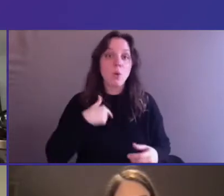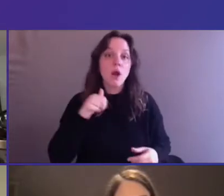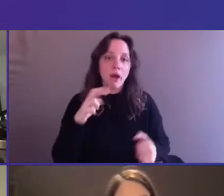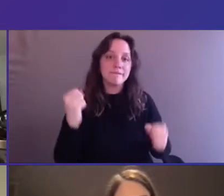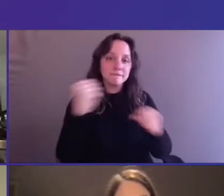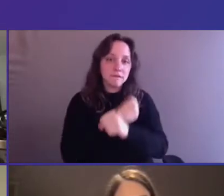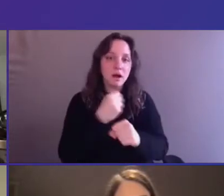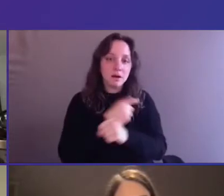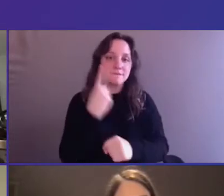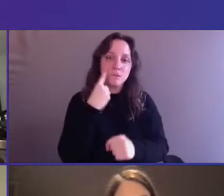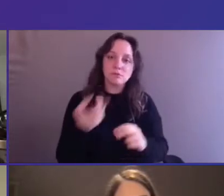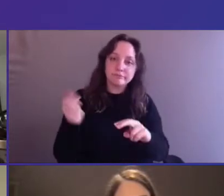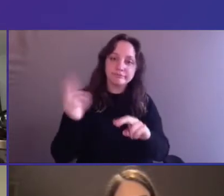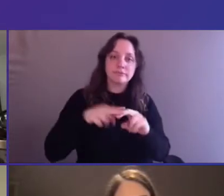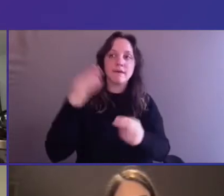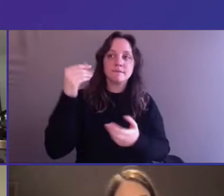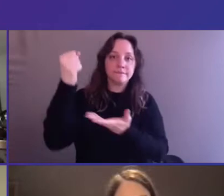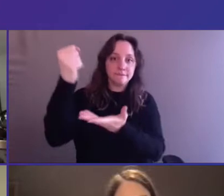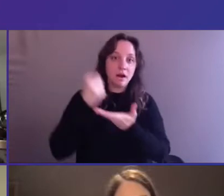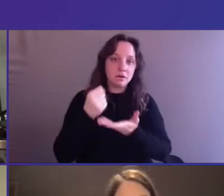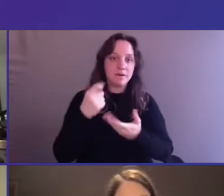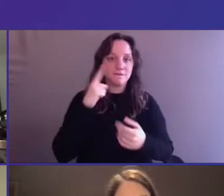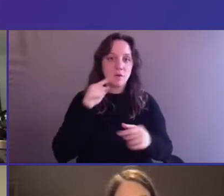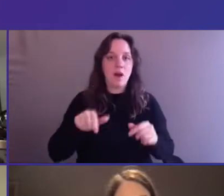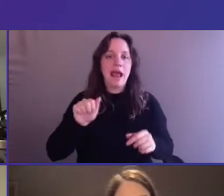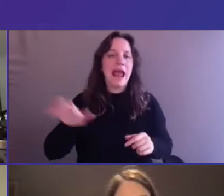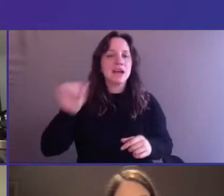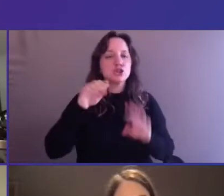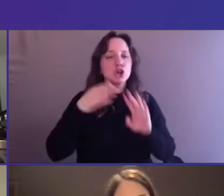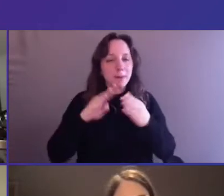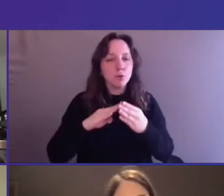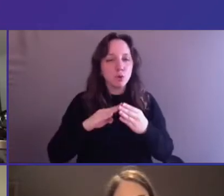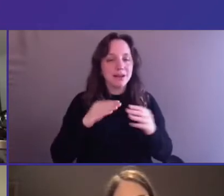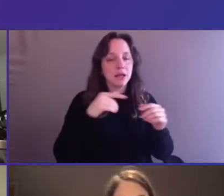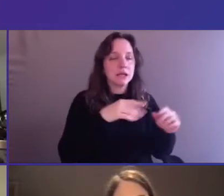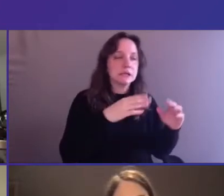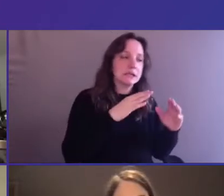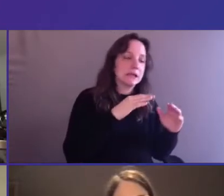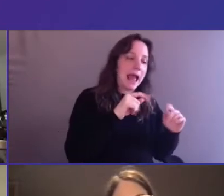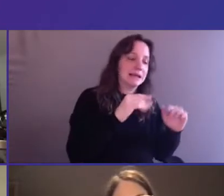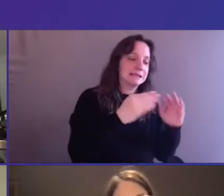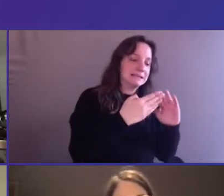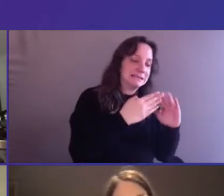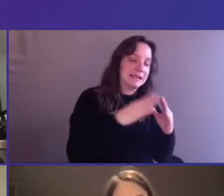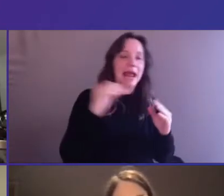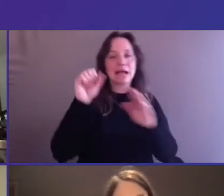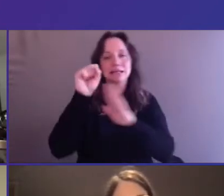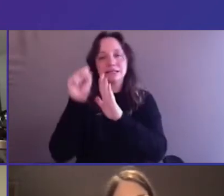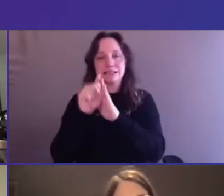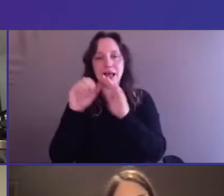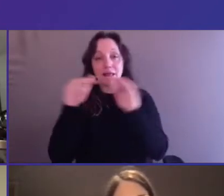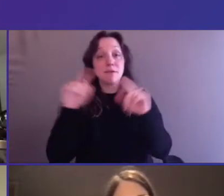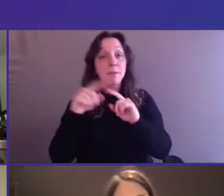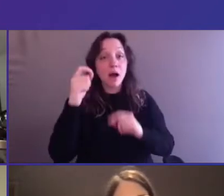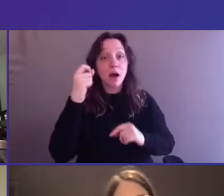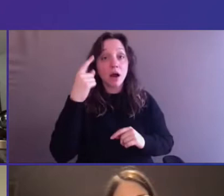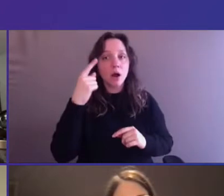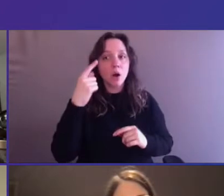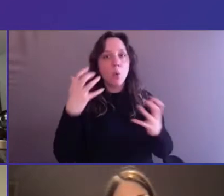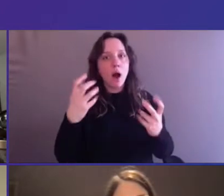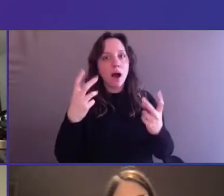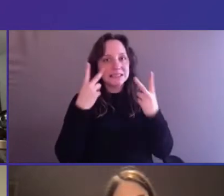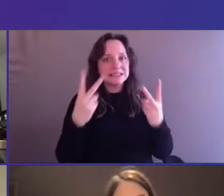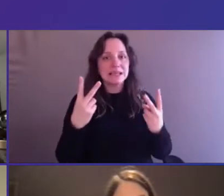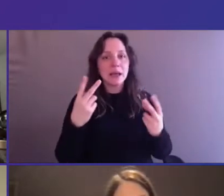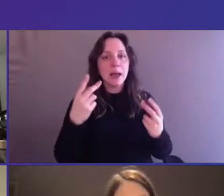increased funding for, the Asian community at the city and state level, but also increased mental health funding across communities